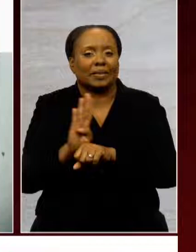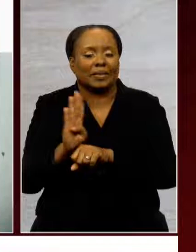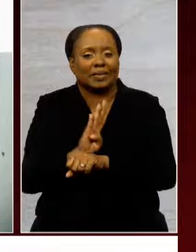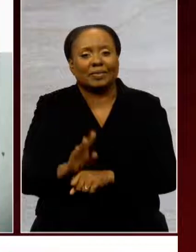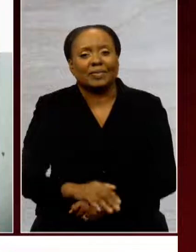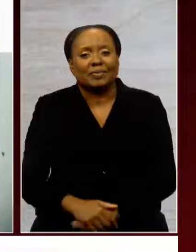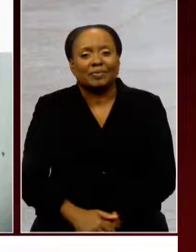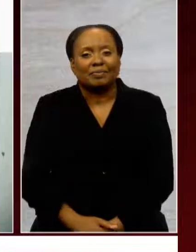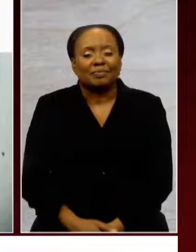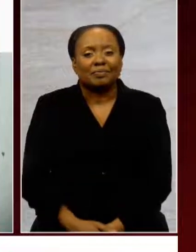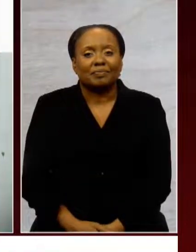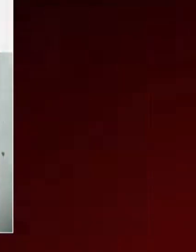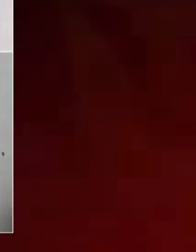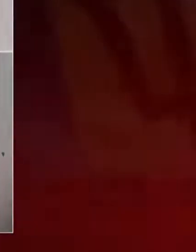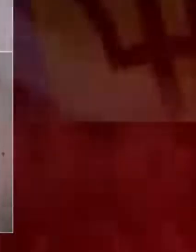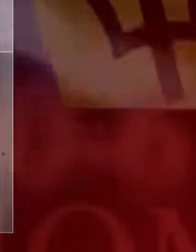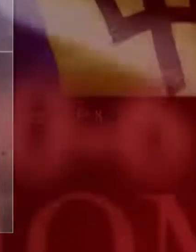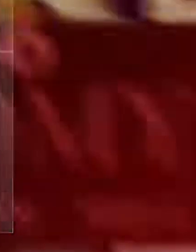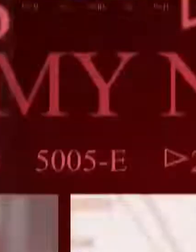Business.